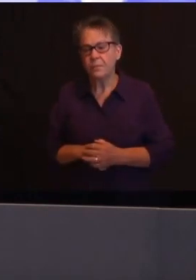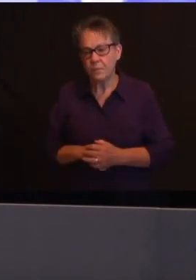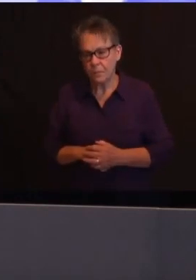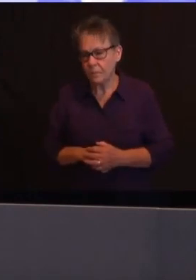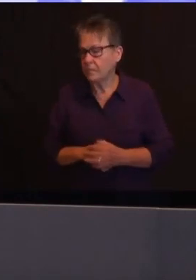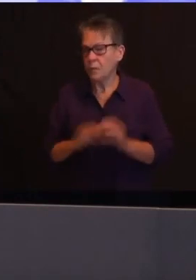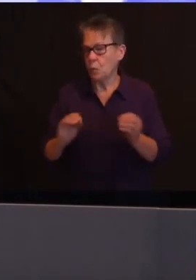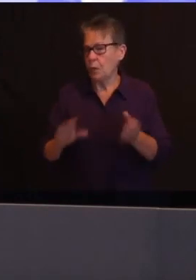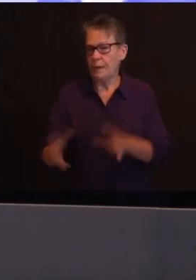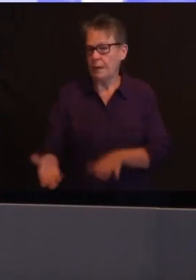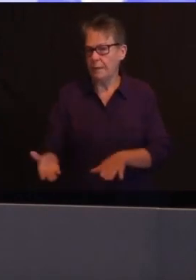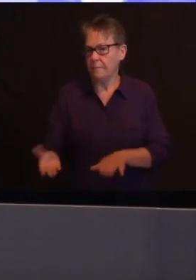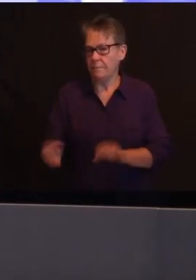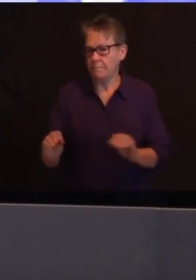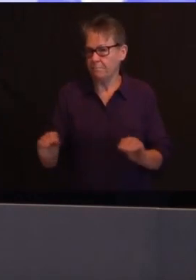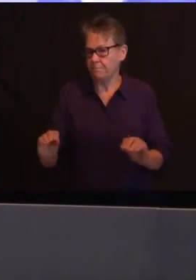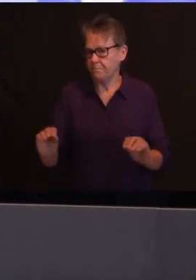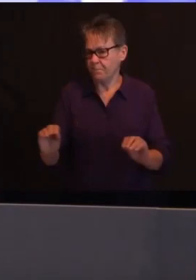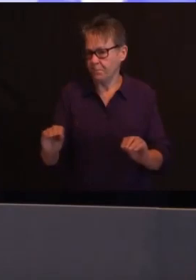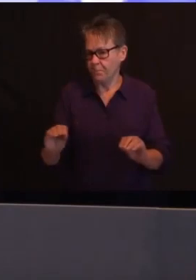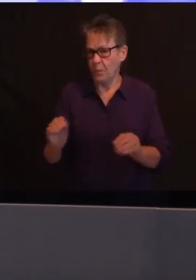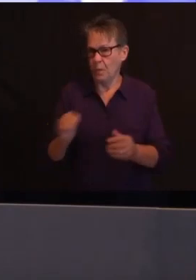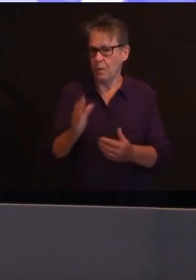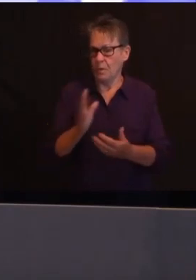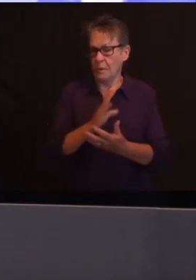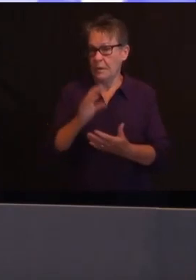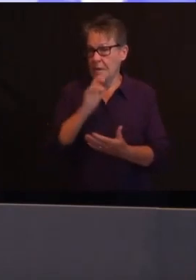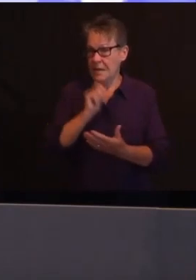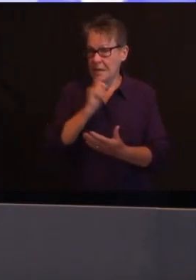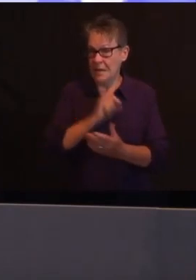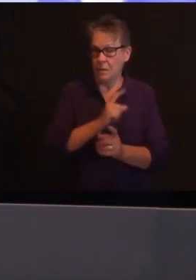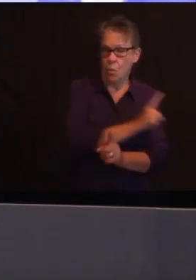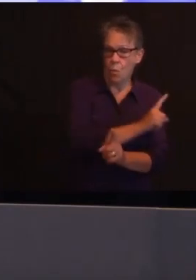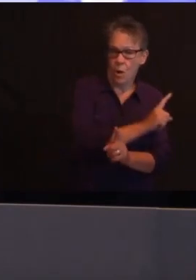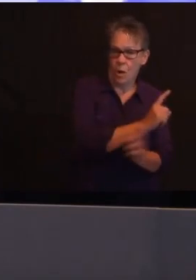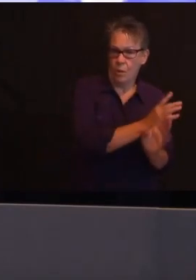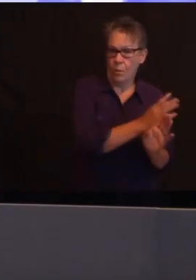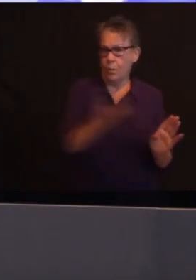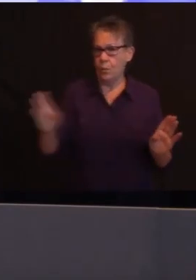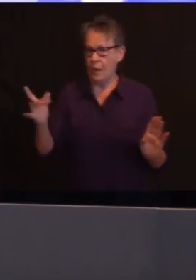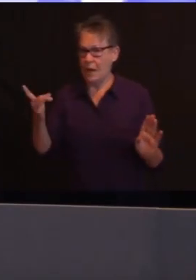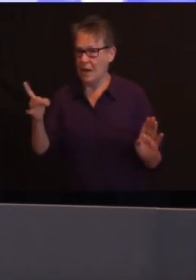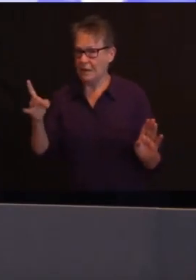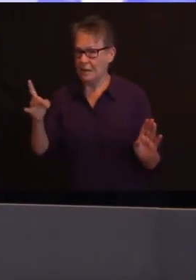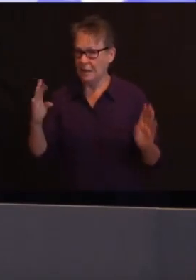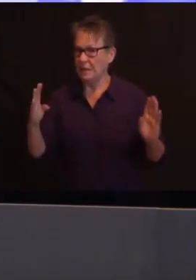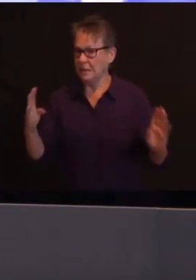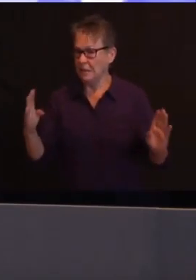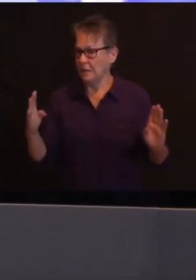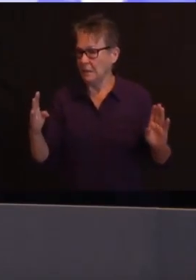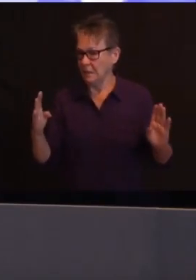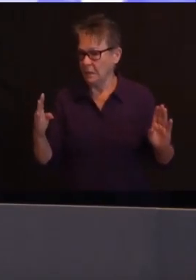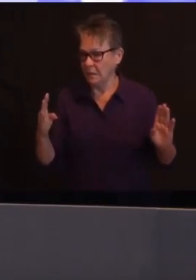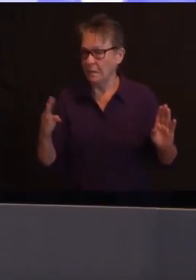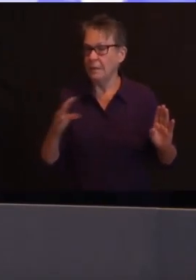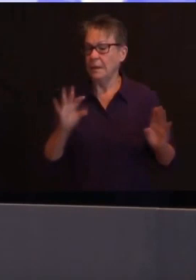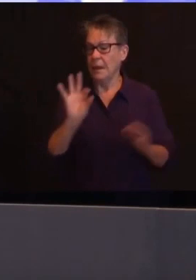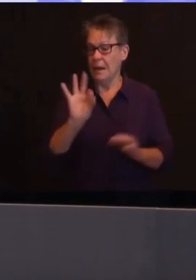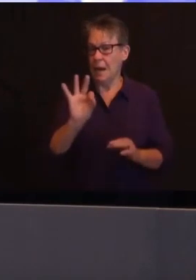to 18, and 9 children are currently hospitalized. The governor reviewed the new cases and